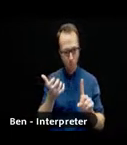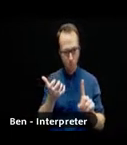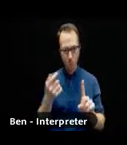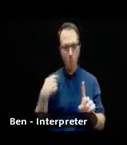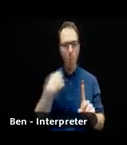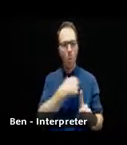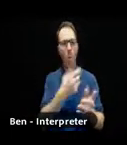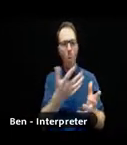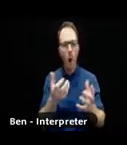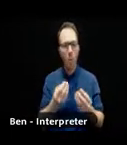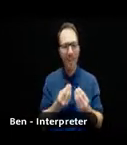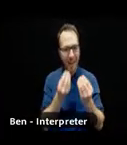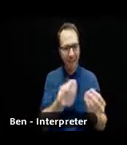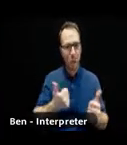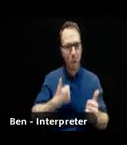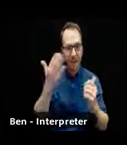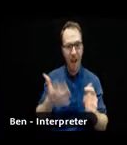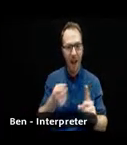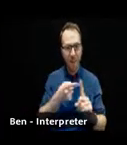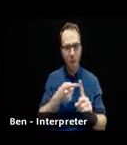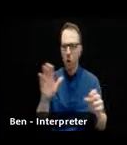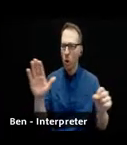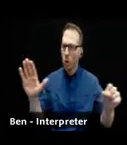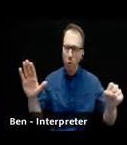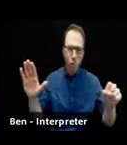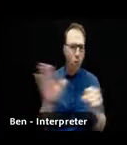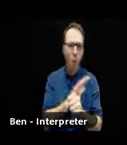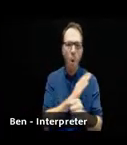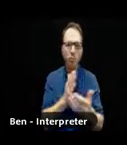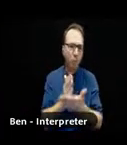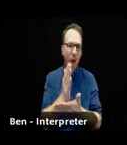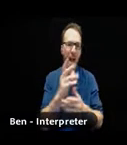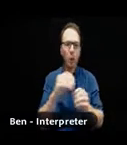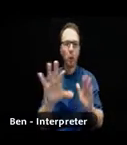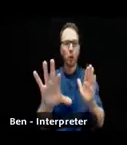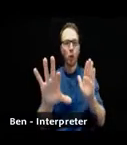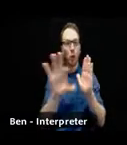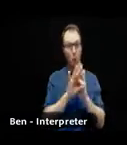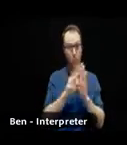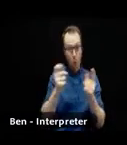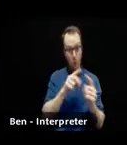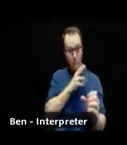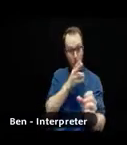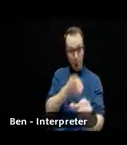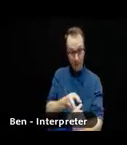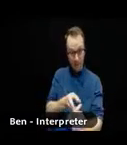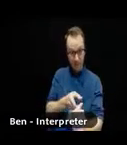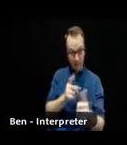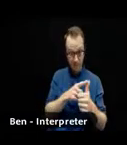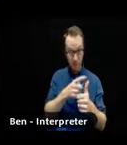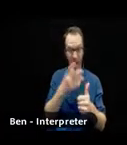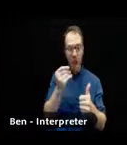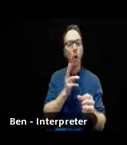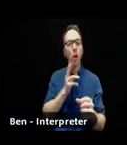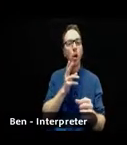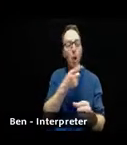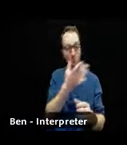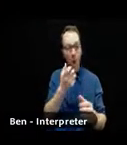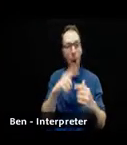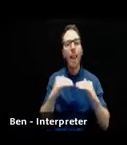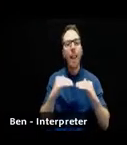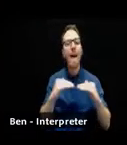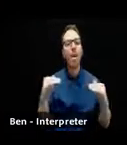to give survivors total autonomy in choosing whether or not to participate, in choosing the degree to which they